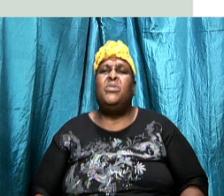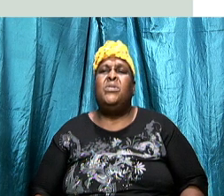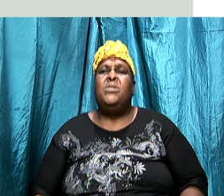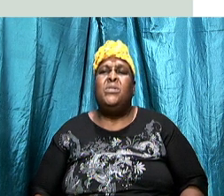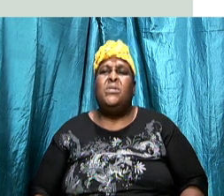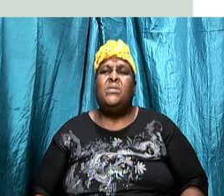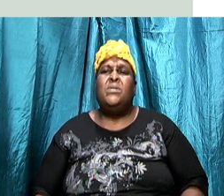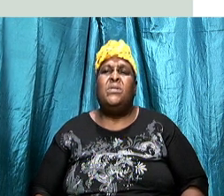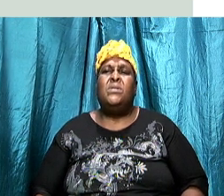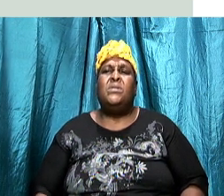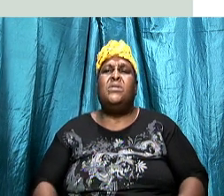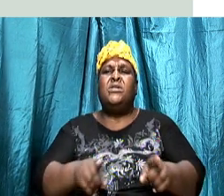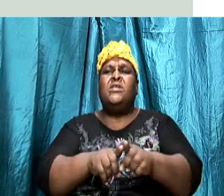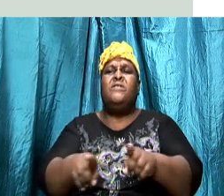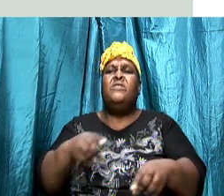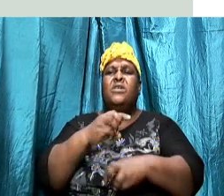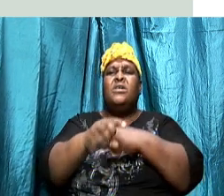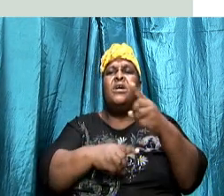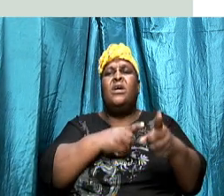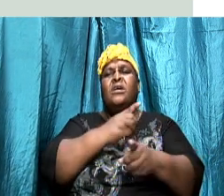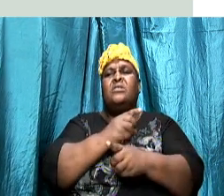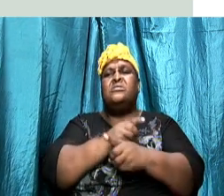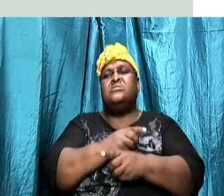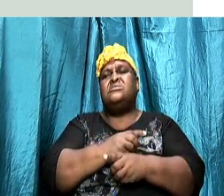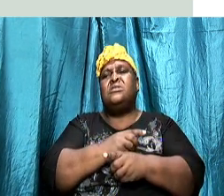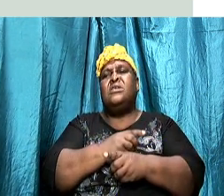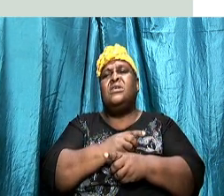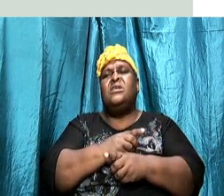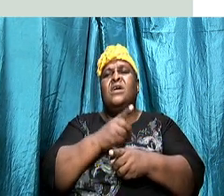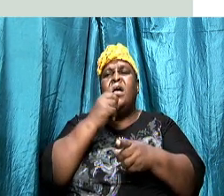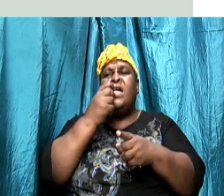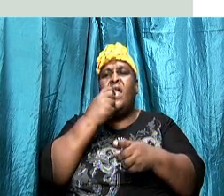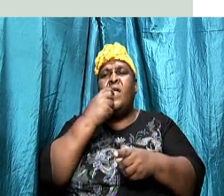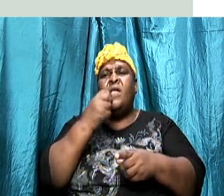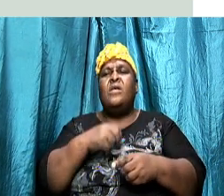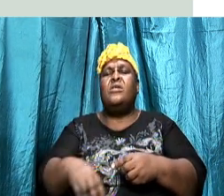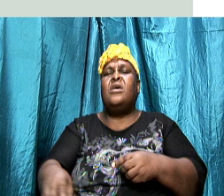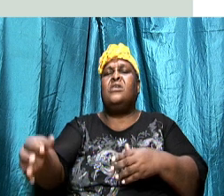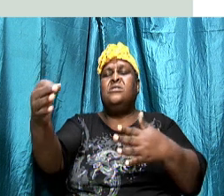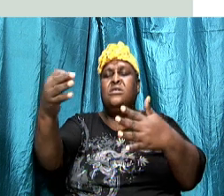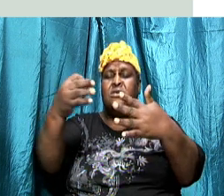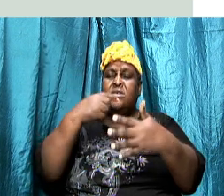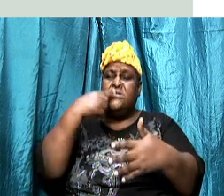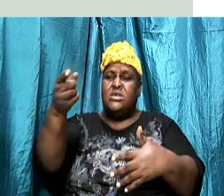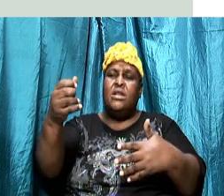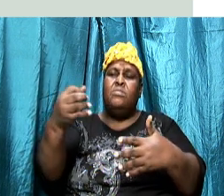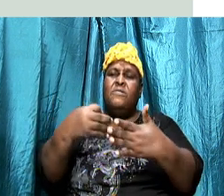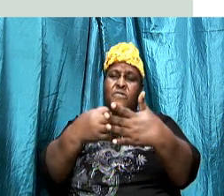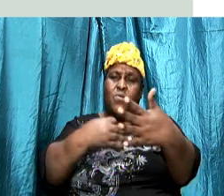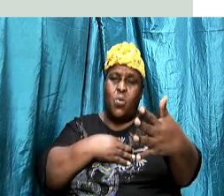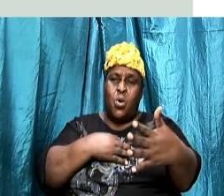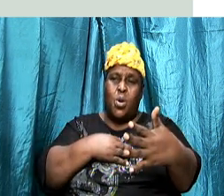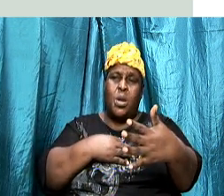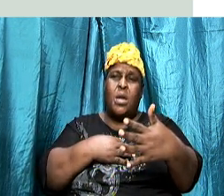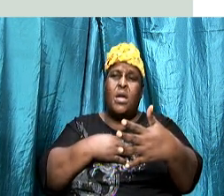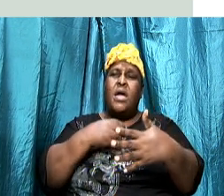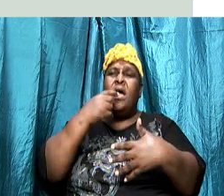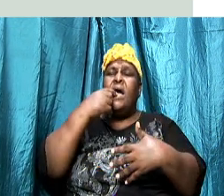speak through you. So that is prophecy. It can be foretelling, and it can be foretelling. As I